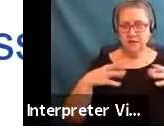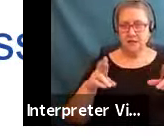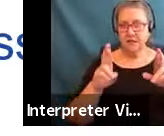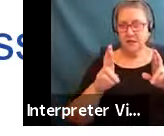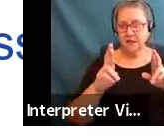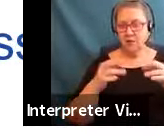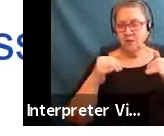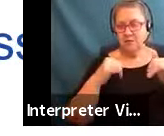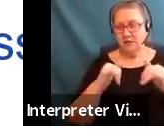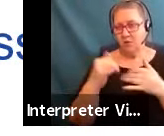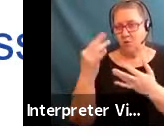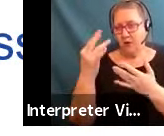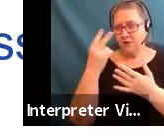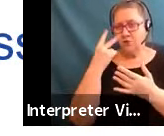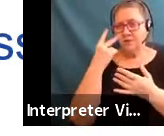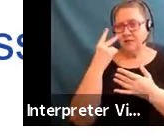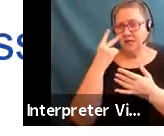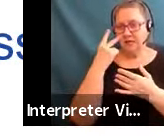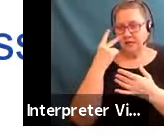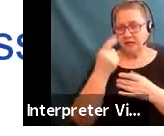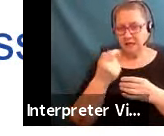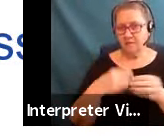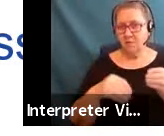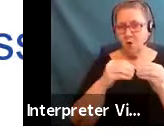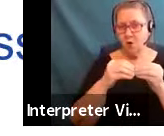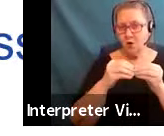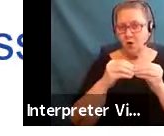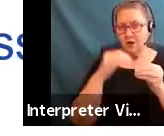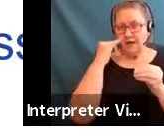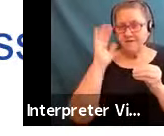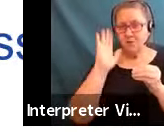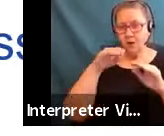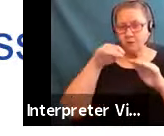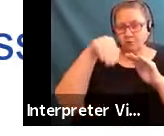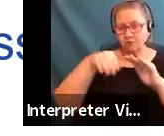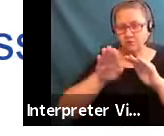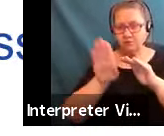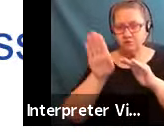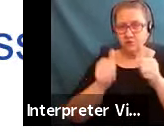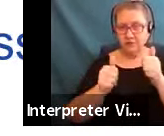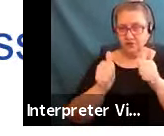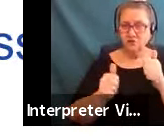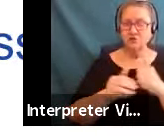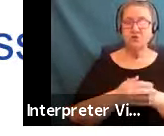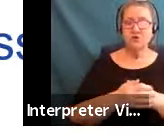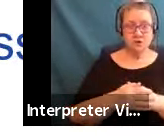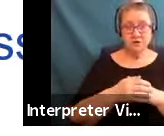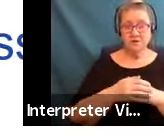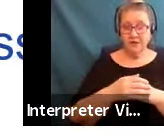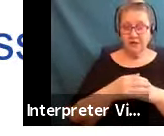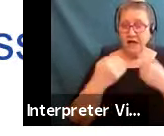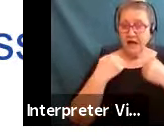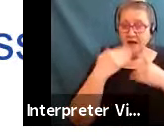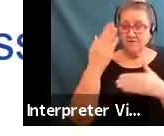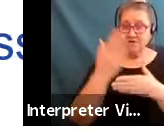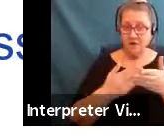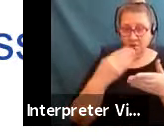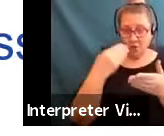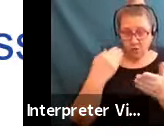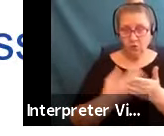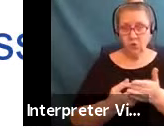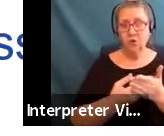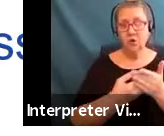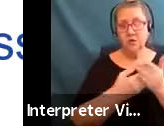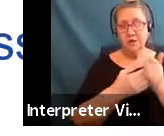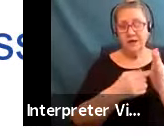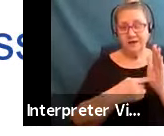waiting to see, just a little bit more kind of which direction things are going, but there are some good signs actually that that